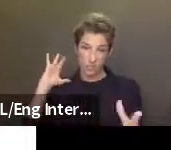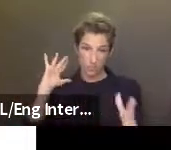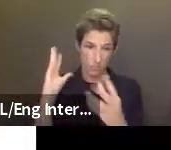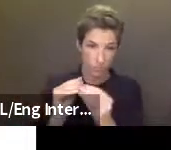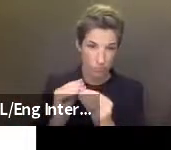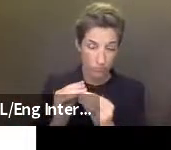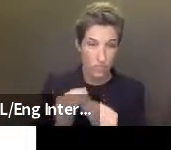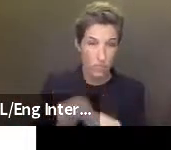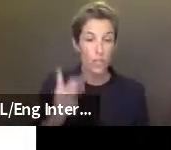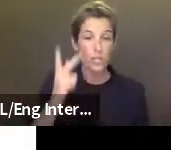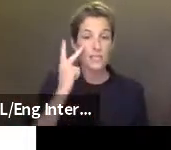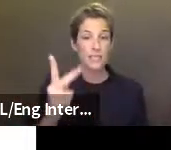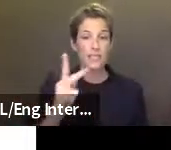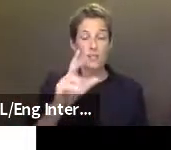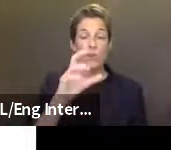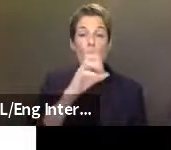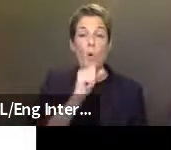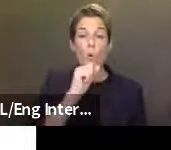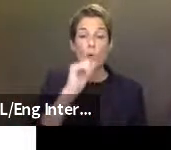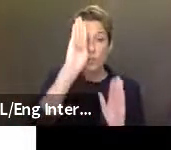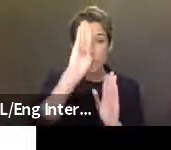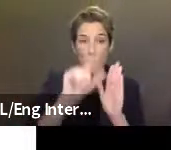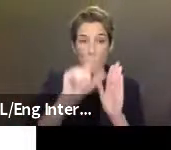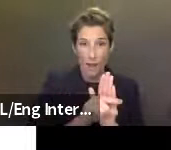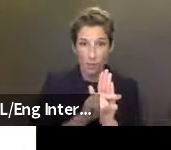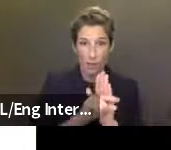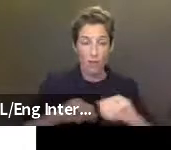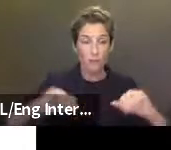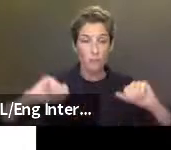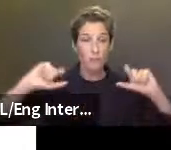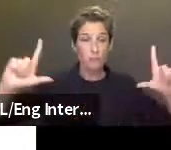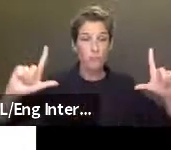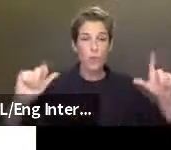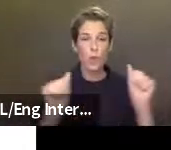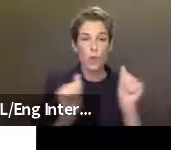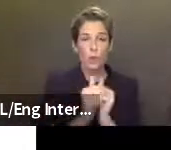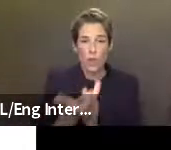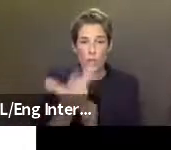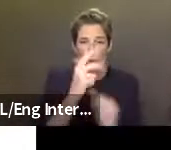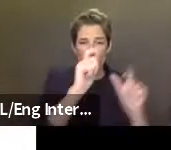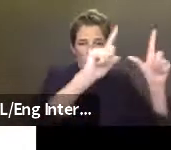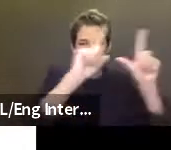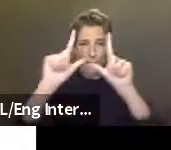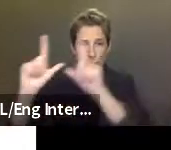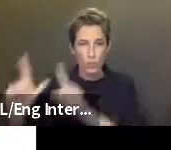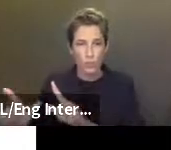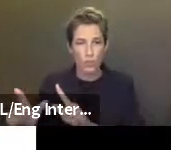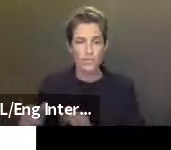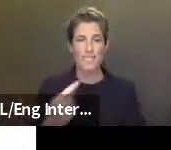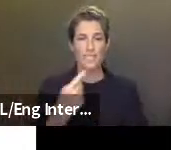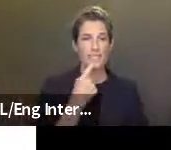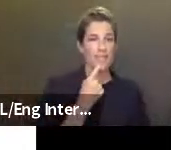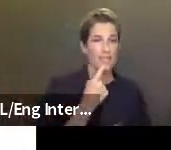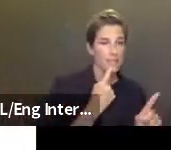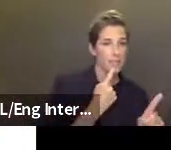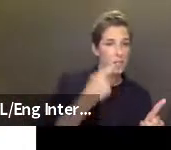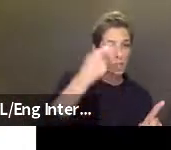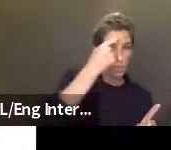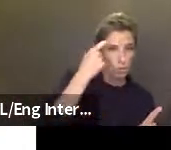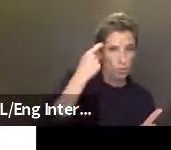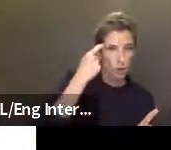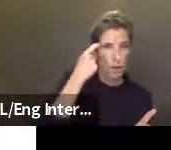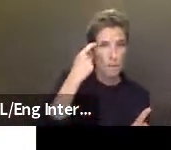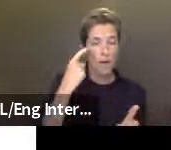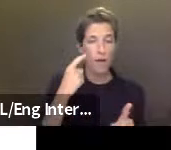and with 3 accompanying words, trauma, drama, and mama, placed below them. My depiction of the inside-out vibe